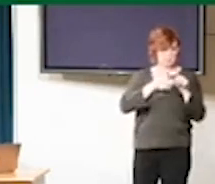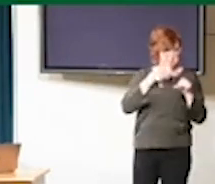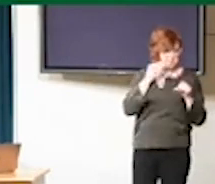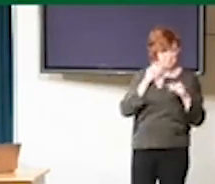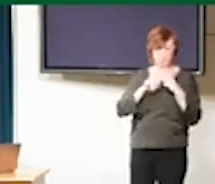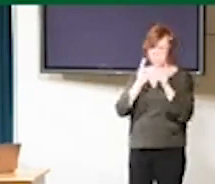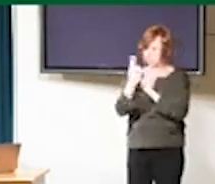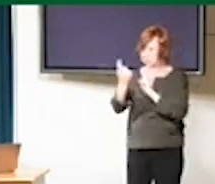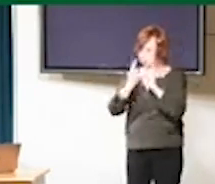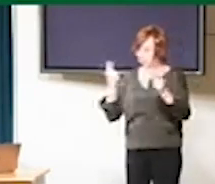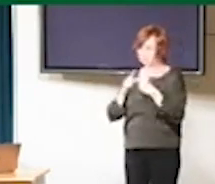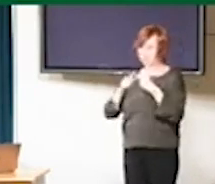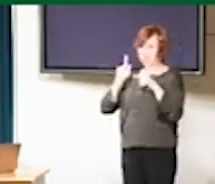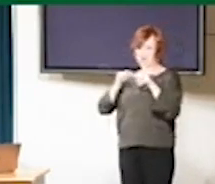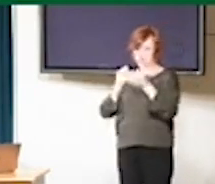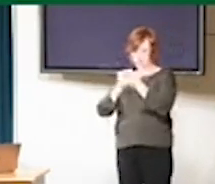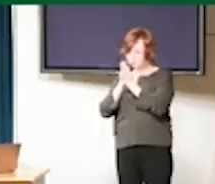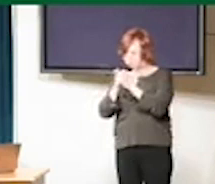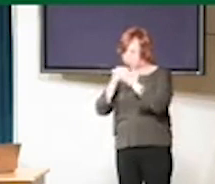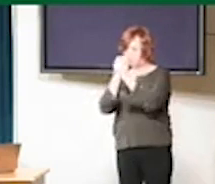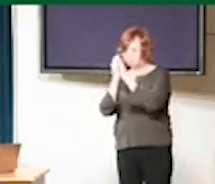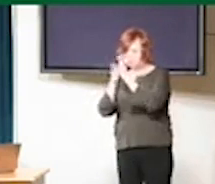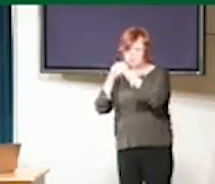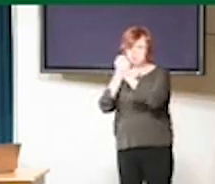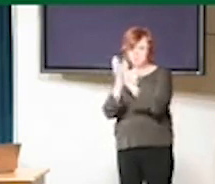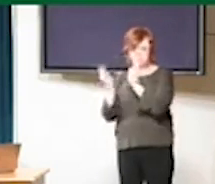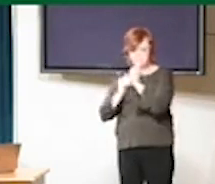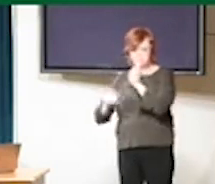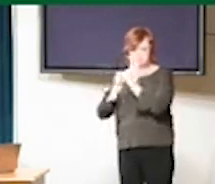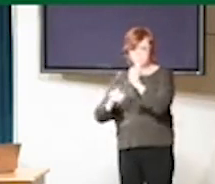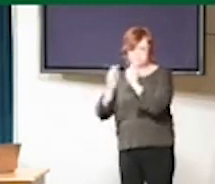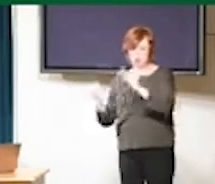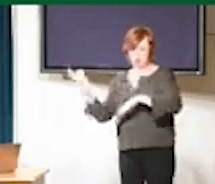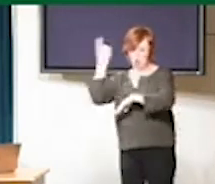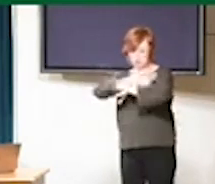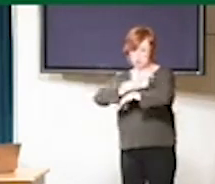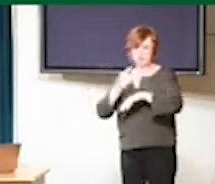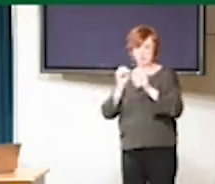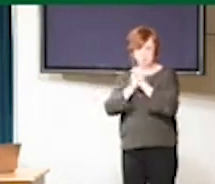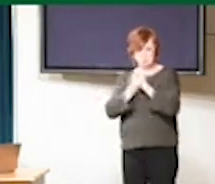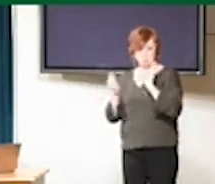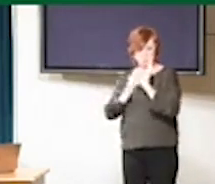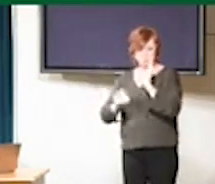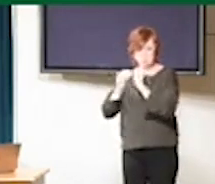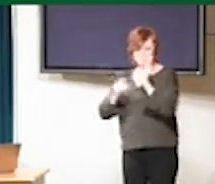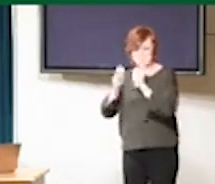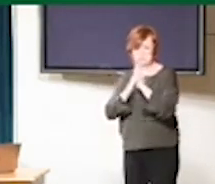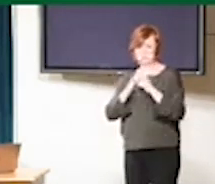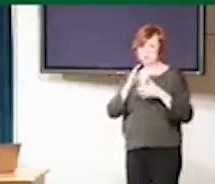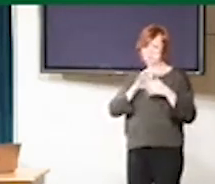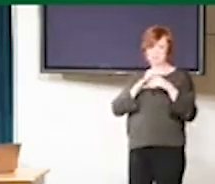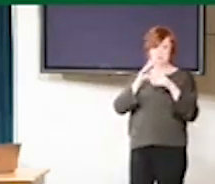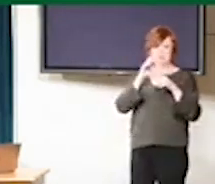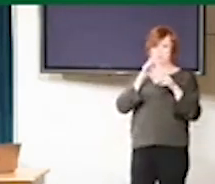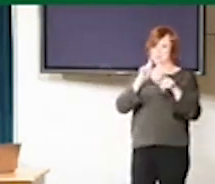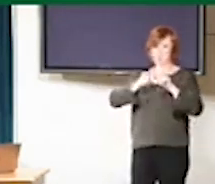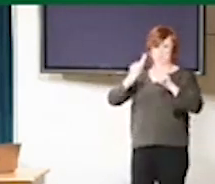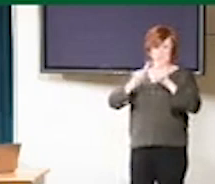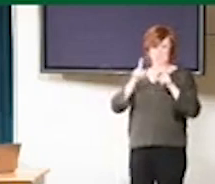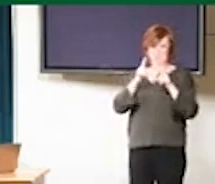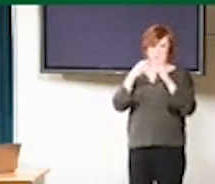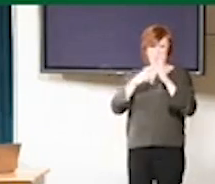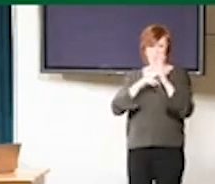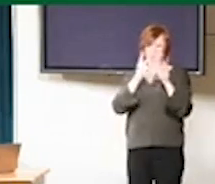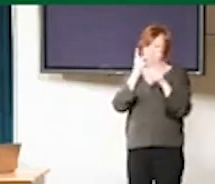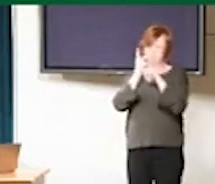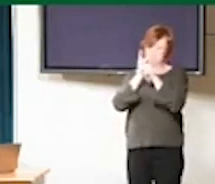large gatherings, washing your hands and washing them often. These measures are working, but we have to keep doing